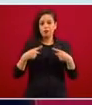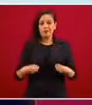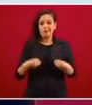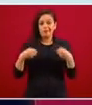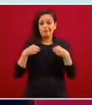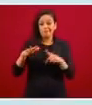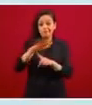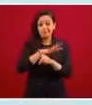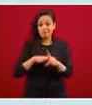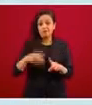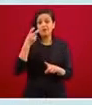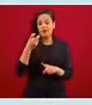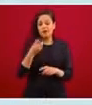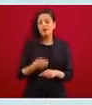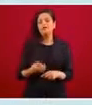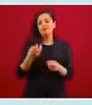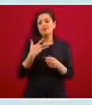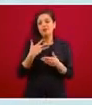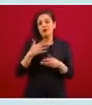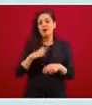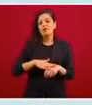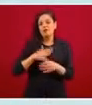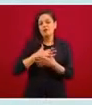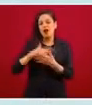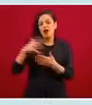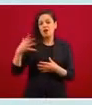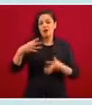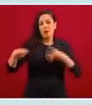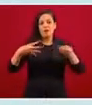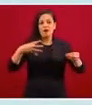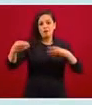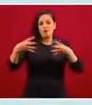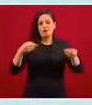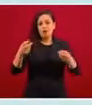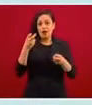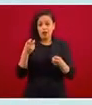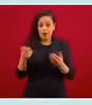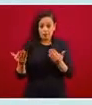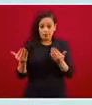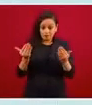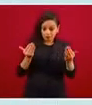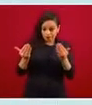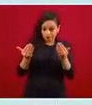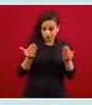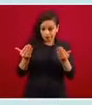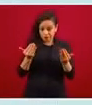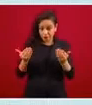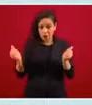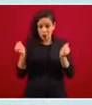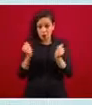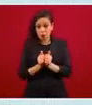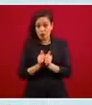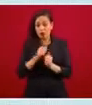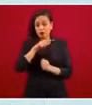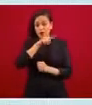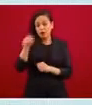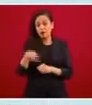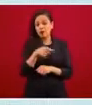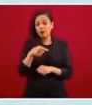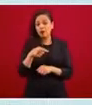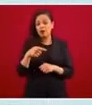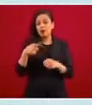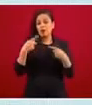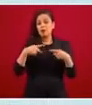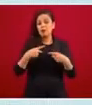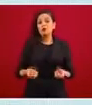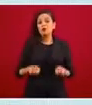concentration of people in the whole country, they are expected to have the highest concentration of cases. It is not comparable, the